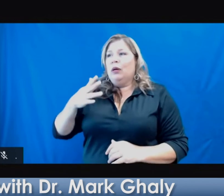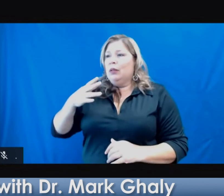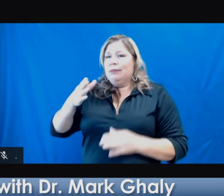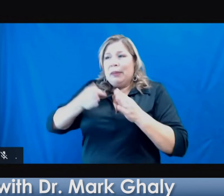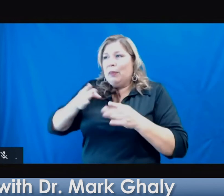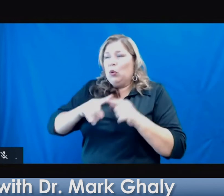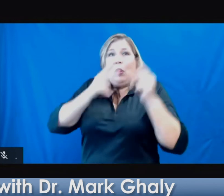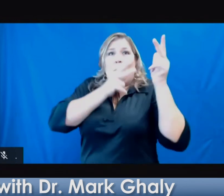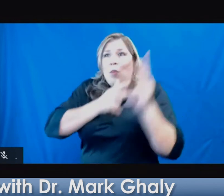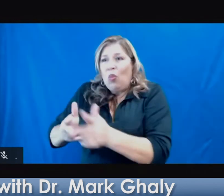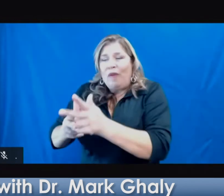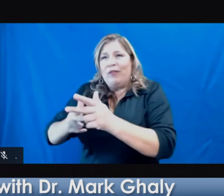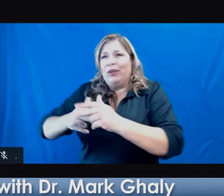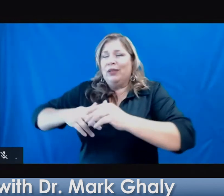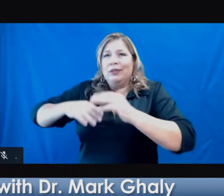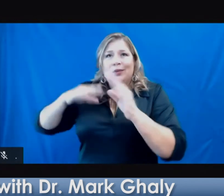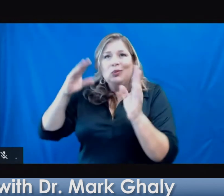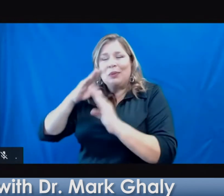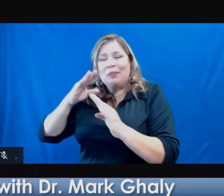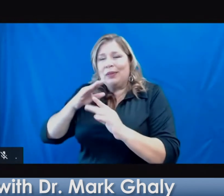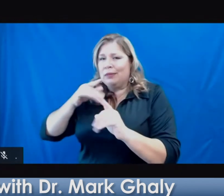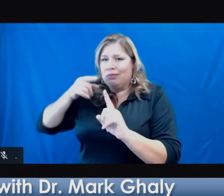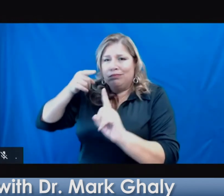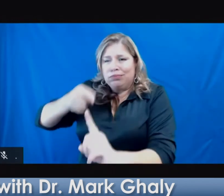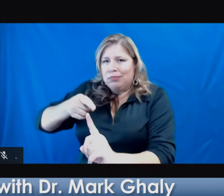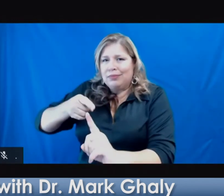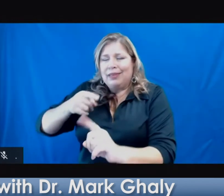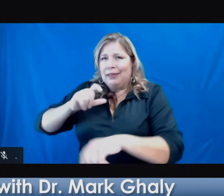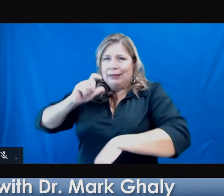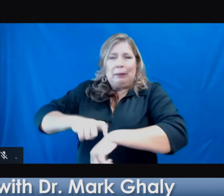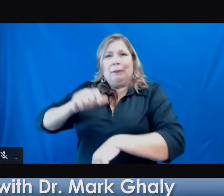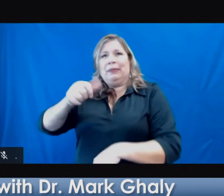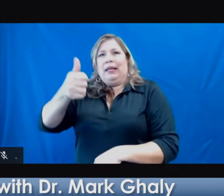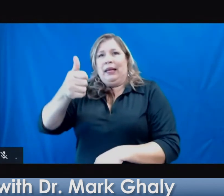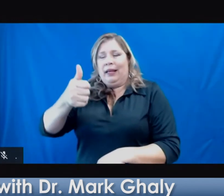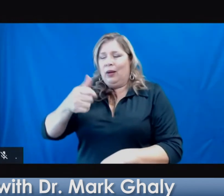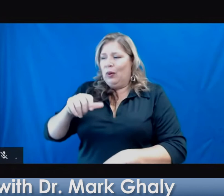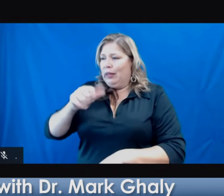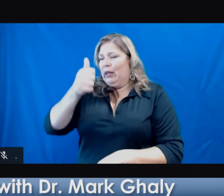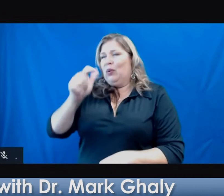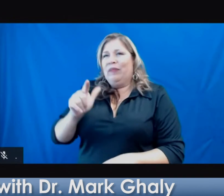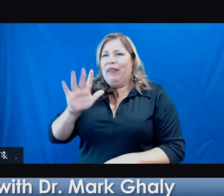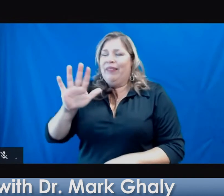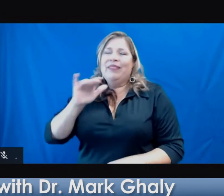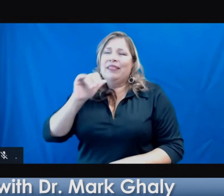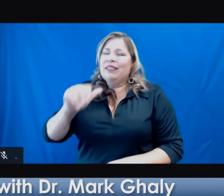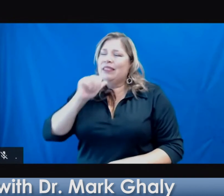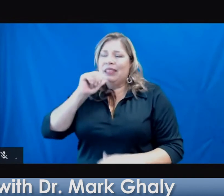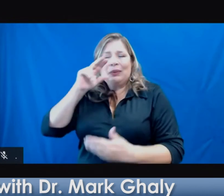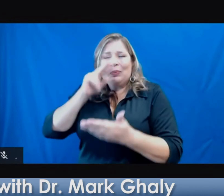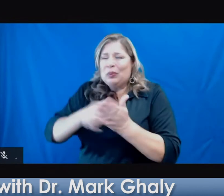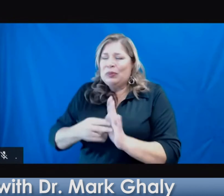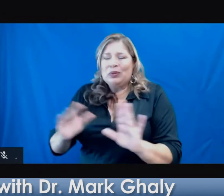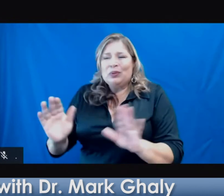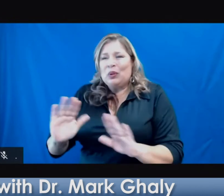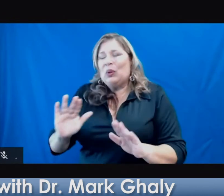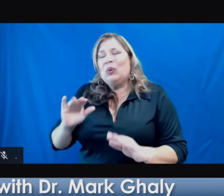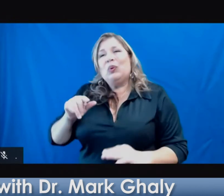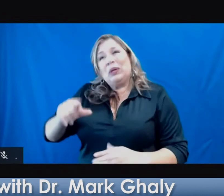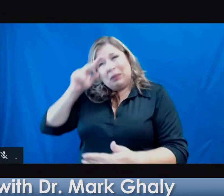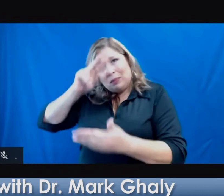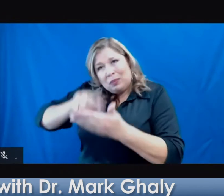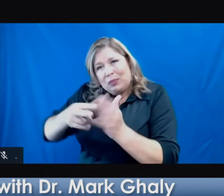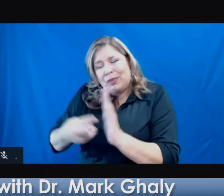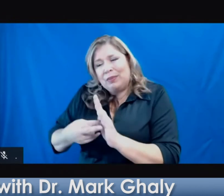over or in some ways targeted at 10 or 10:25 or whatever time. This is really meant to help